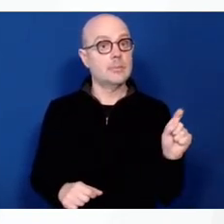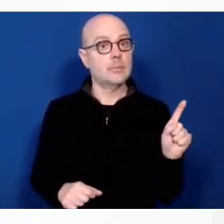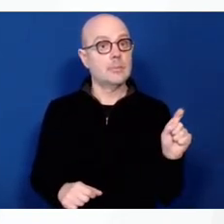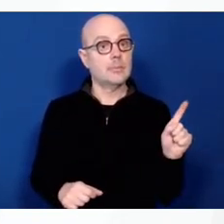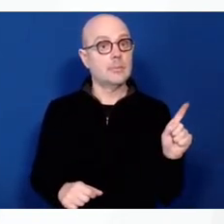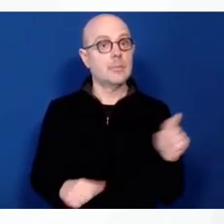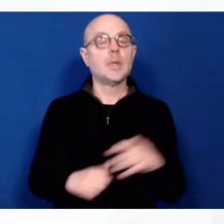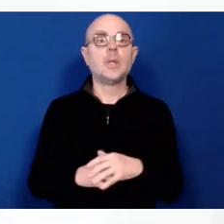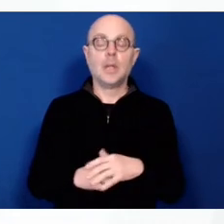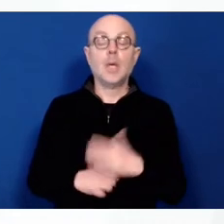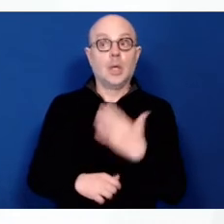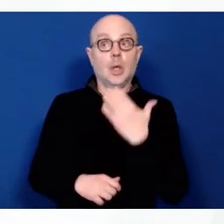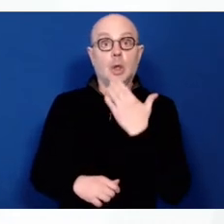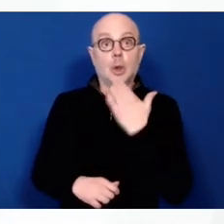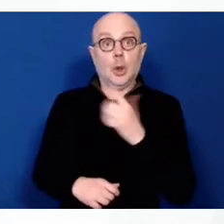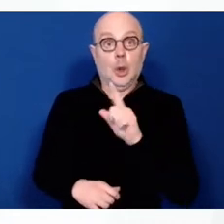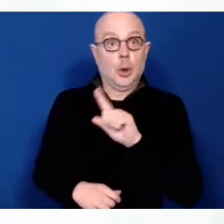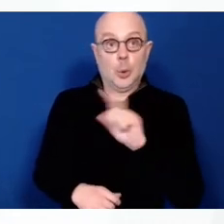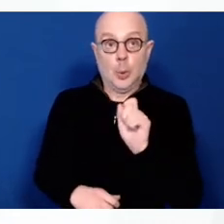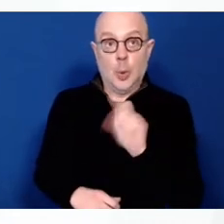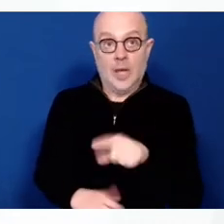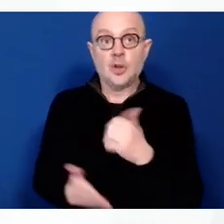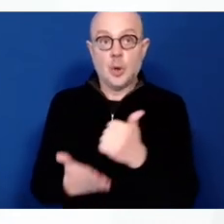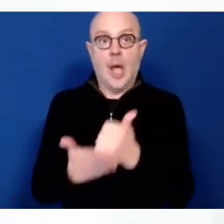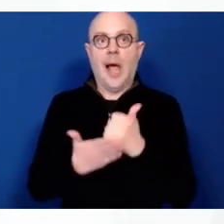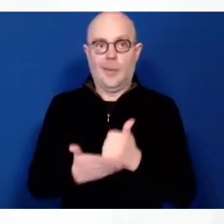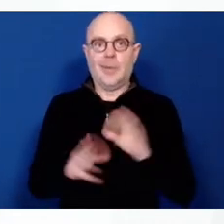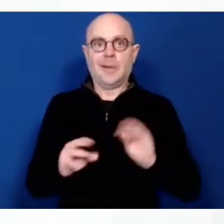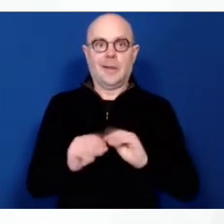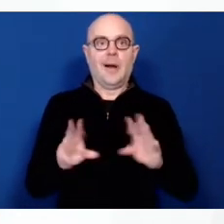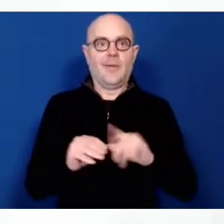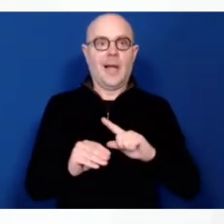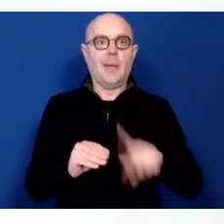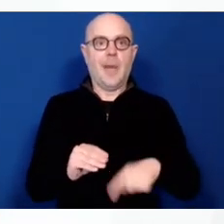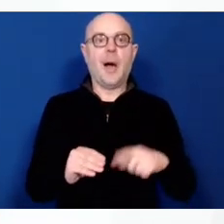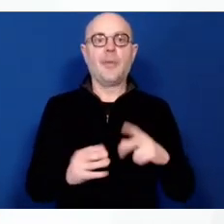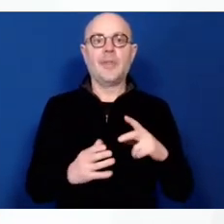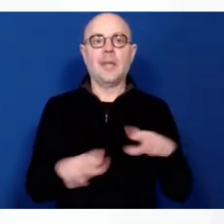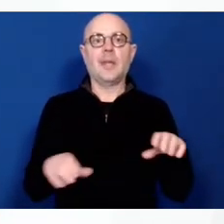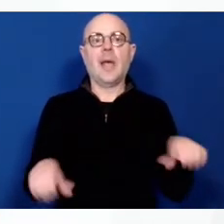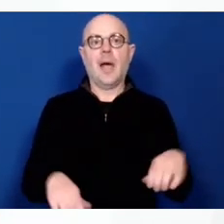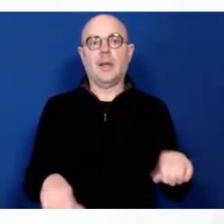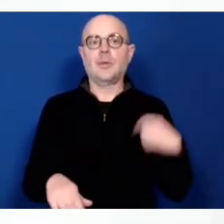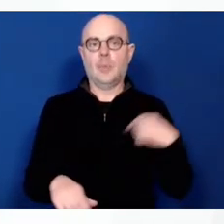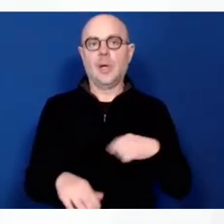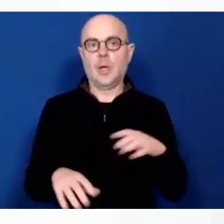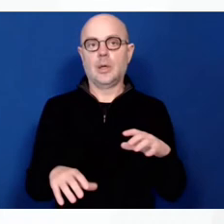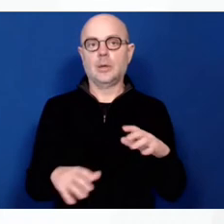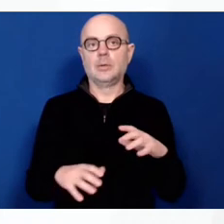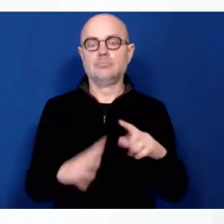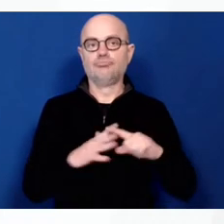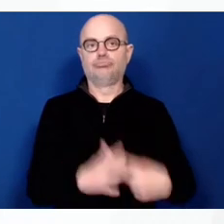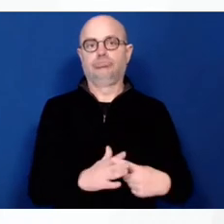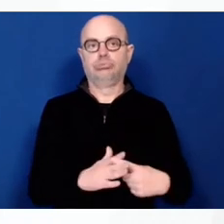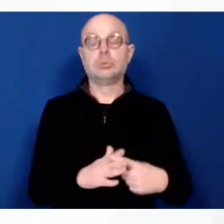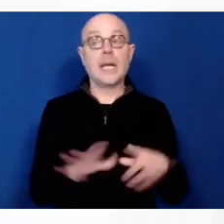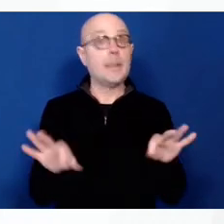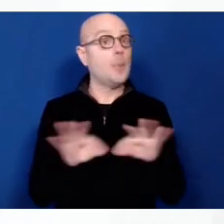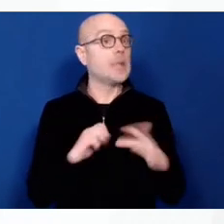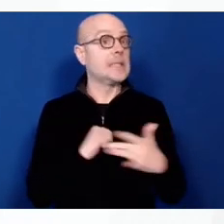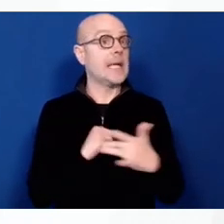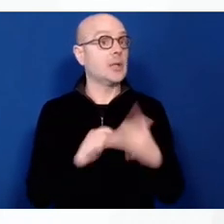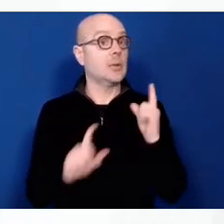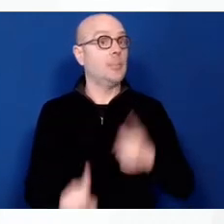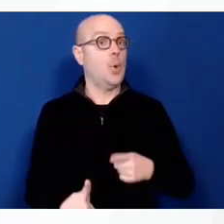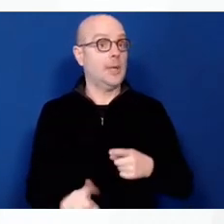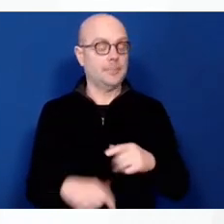That's a very good question to help me clarify some things about this initiative. An important technical point. Each of